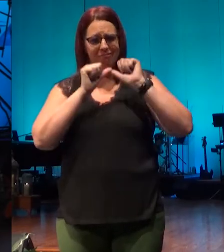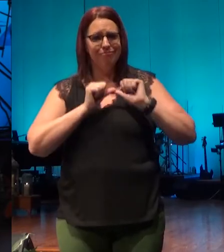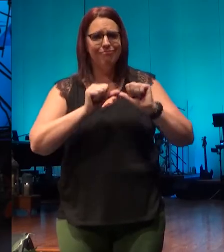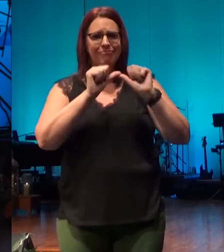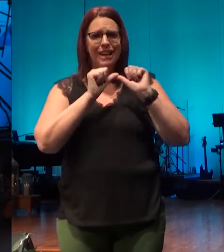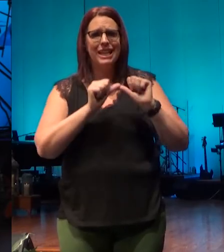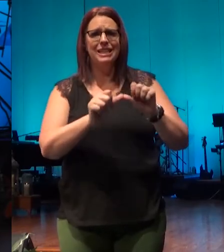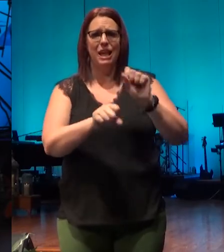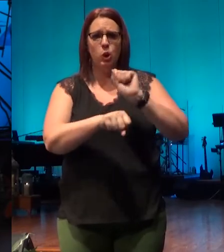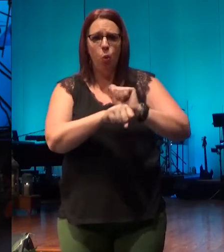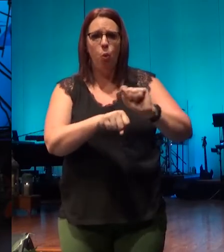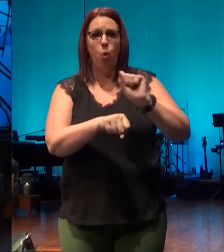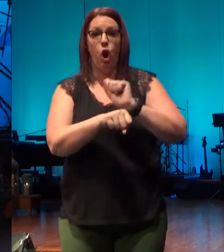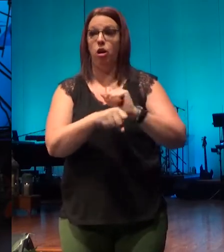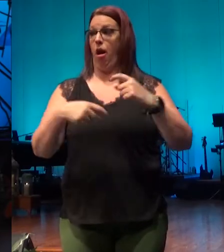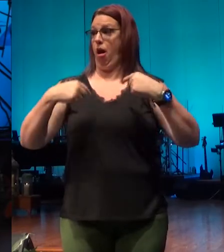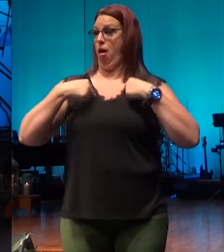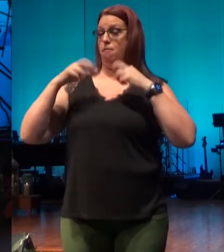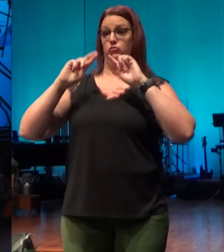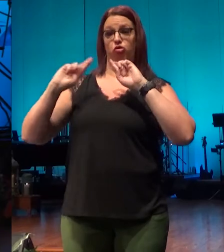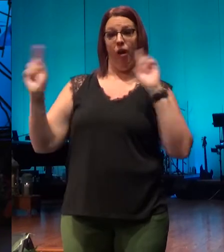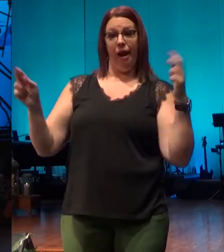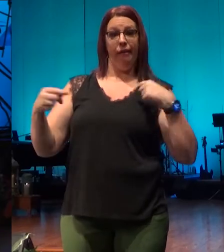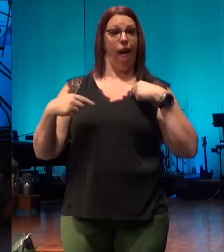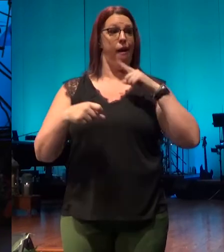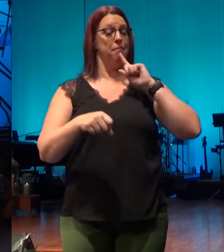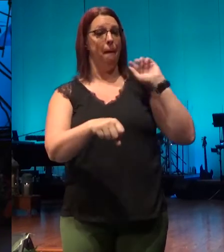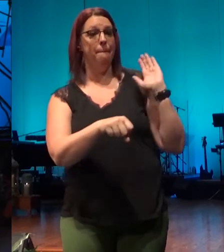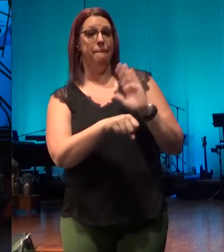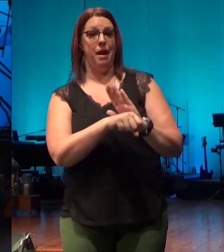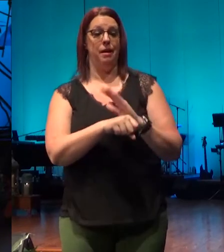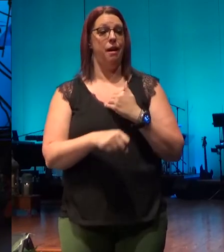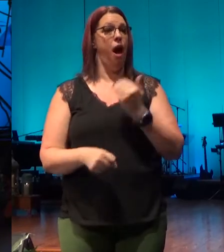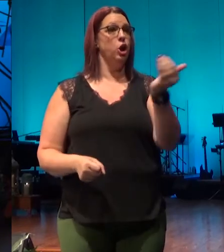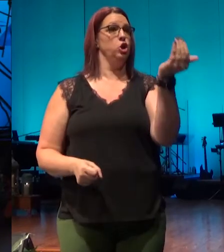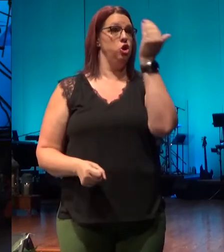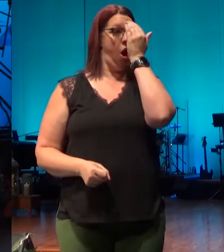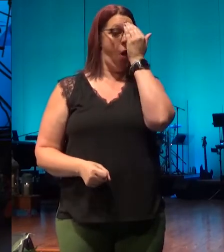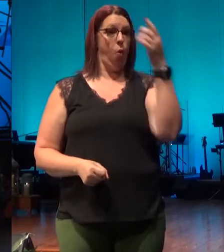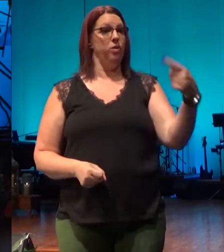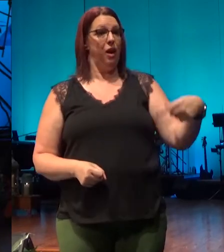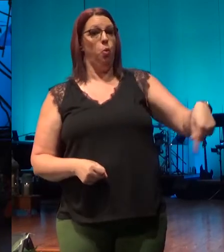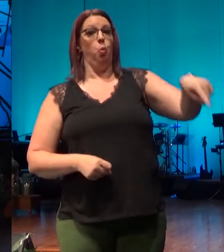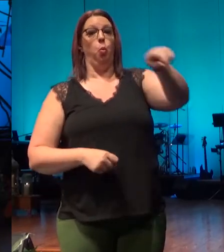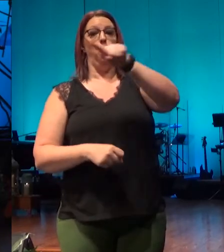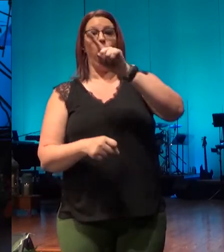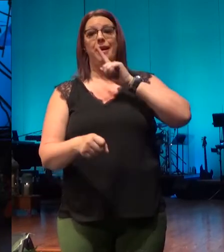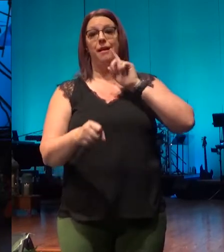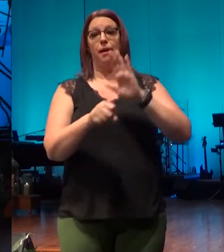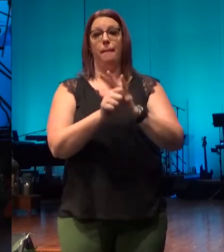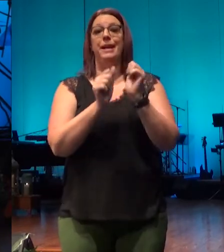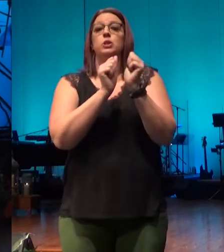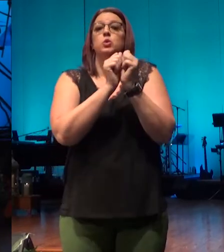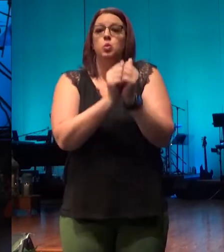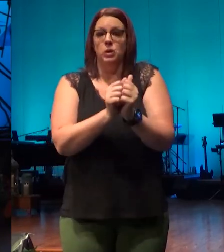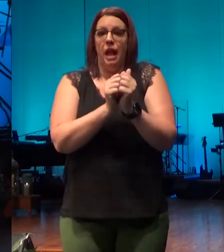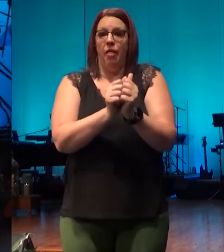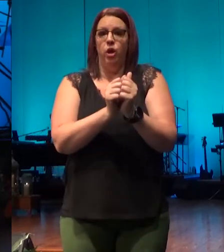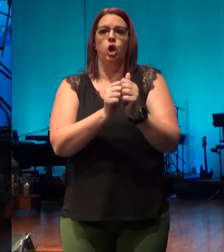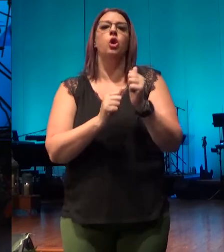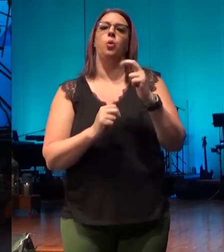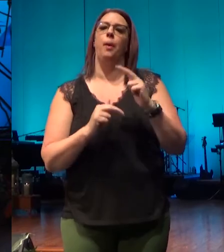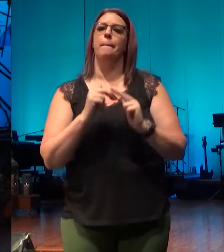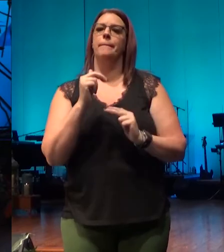work. I'm up for it. I'm committed to it. And I know that when we commit to this, we build a